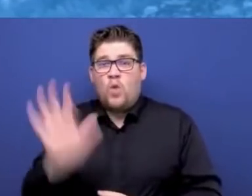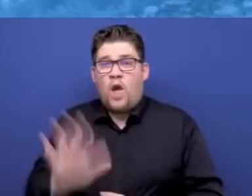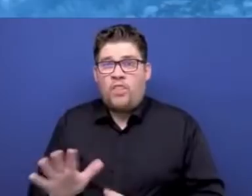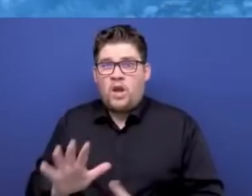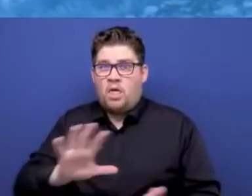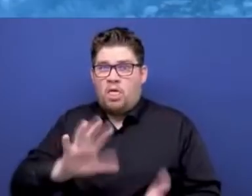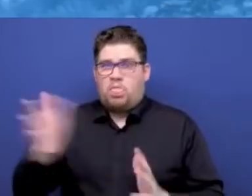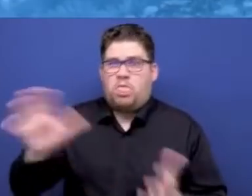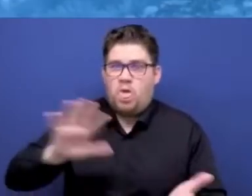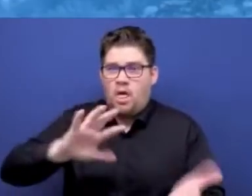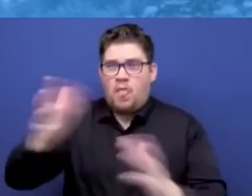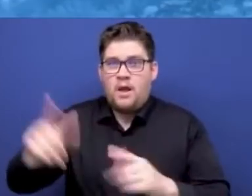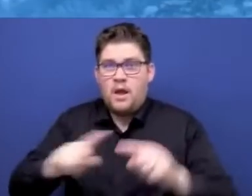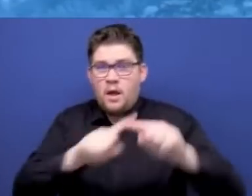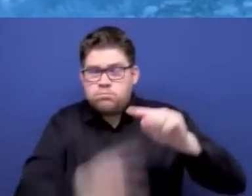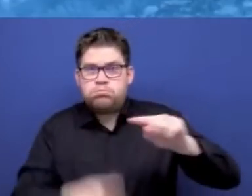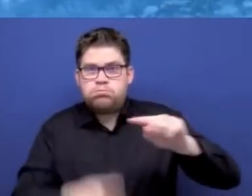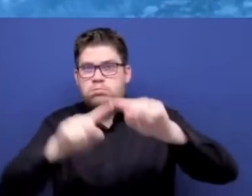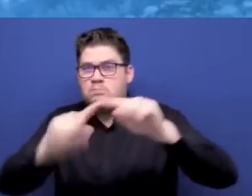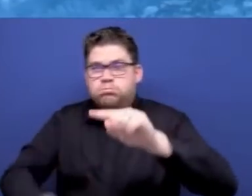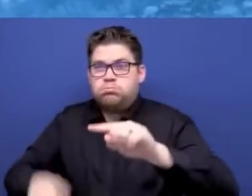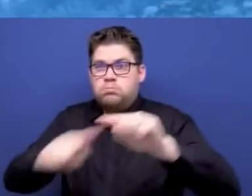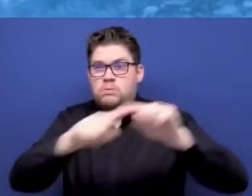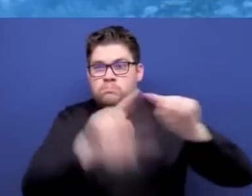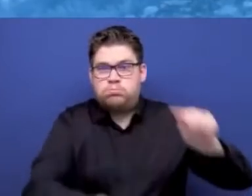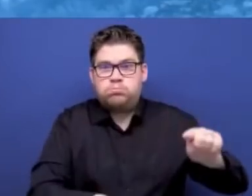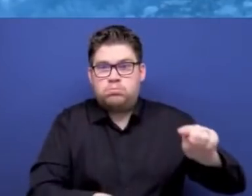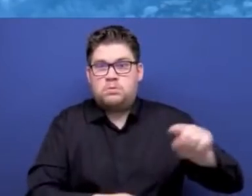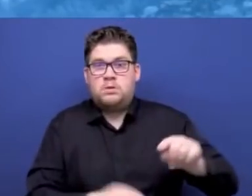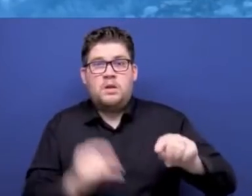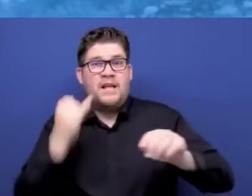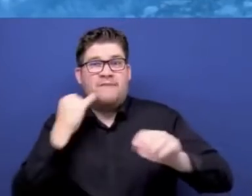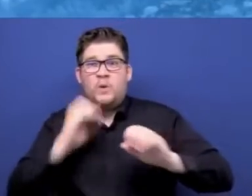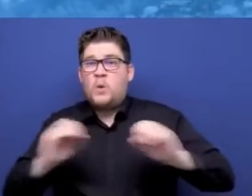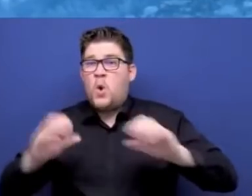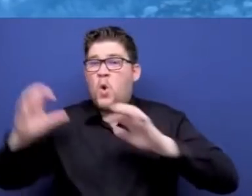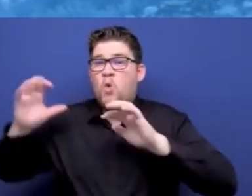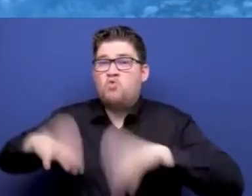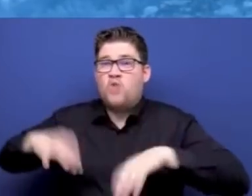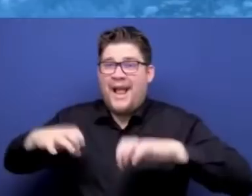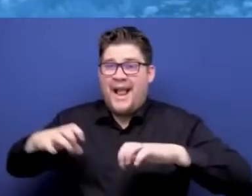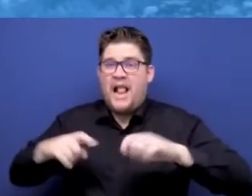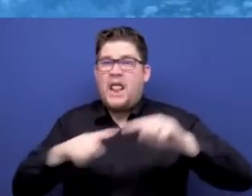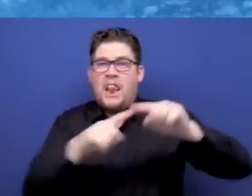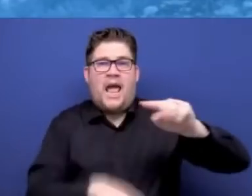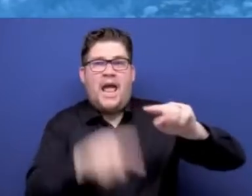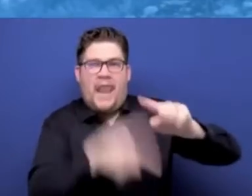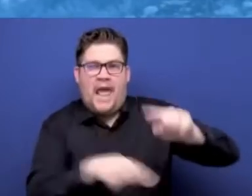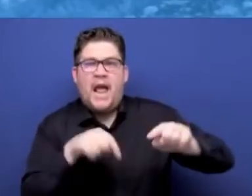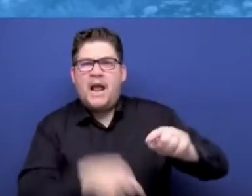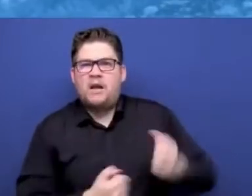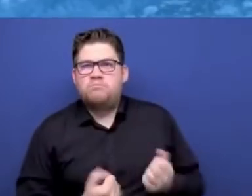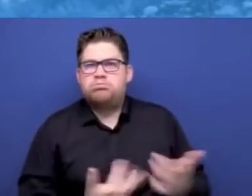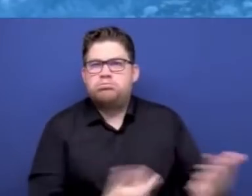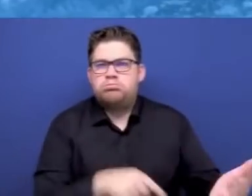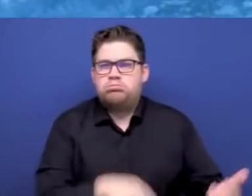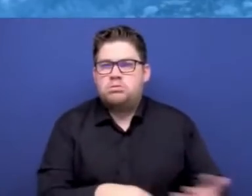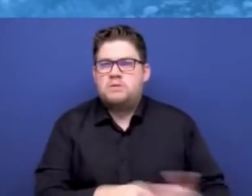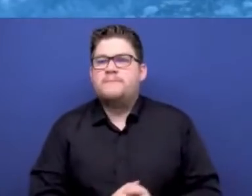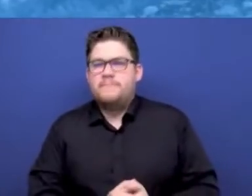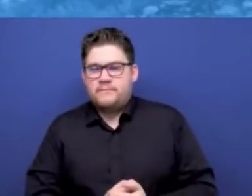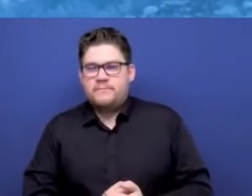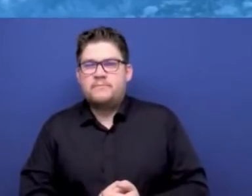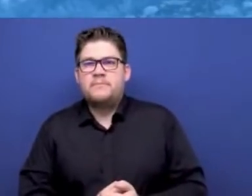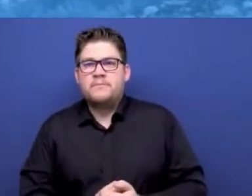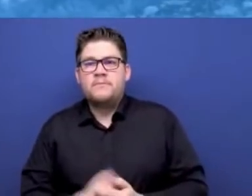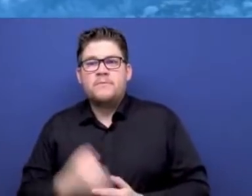precipitation, that's what really concerns us from a new start perspective. But what the forecast is showing in the next few days is a bit